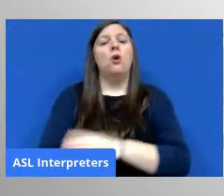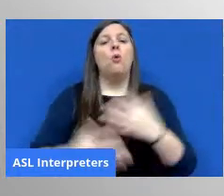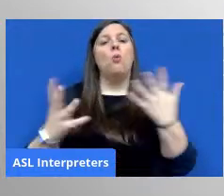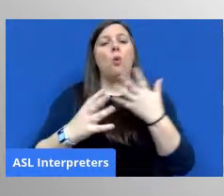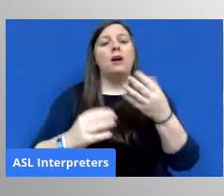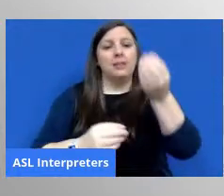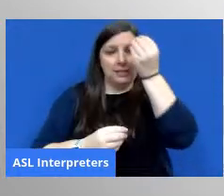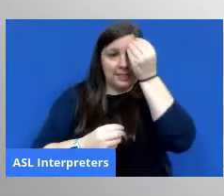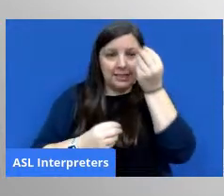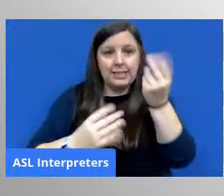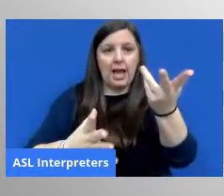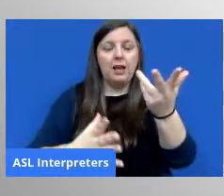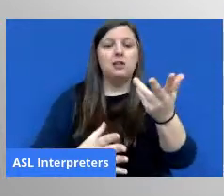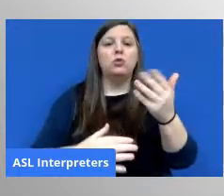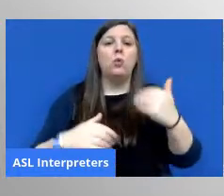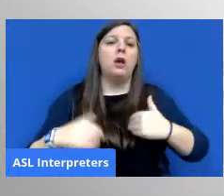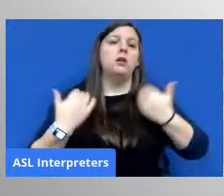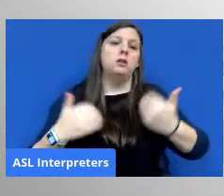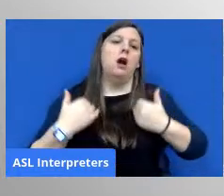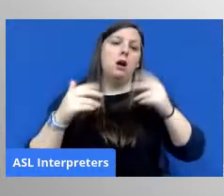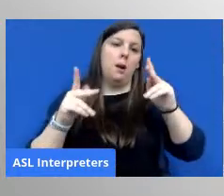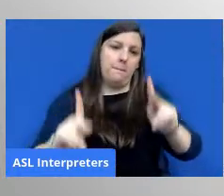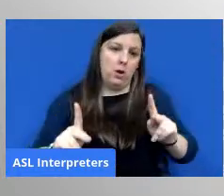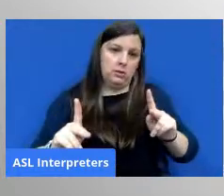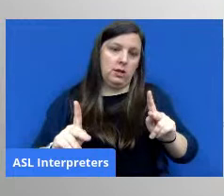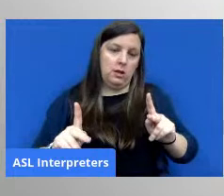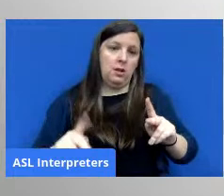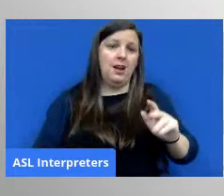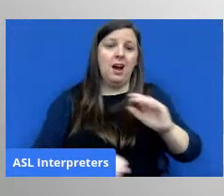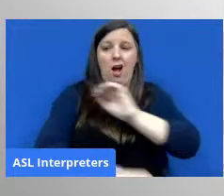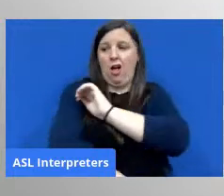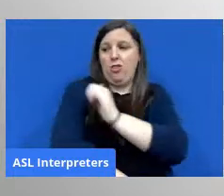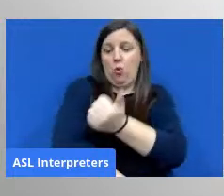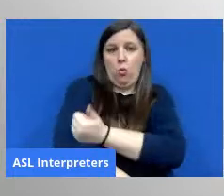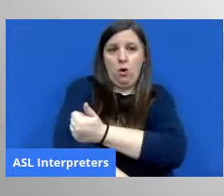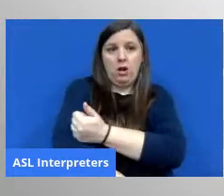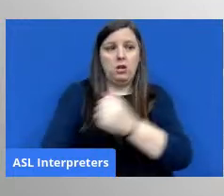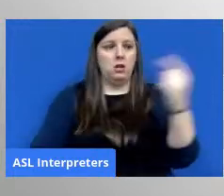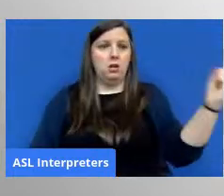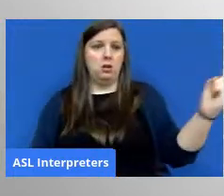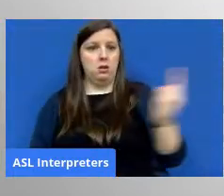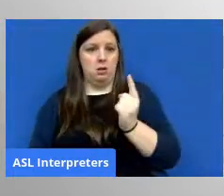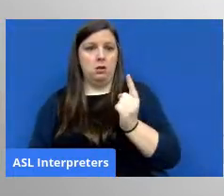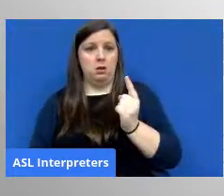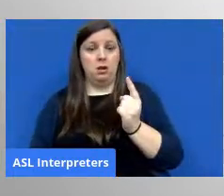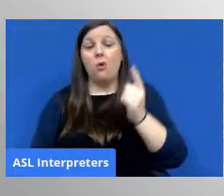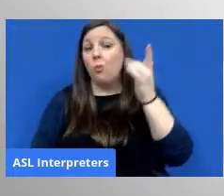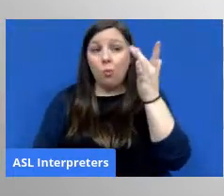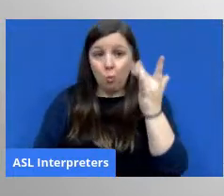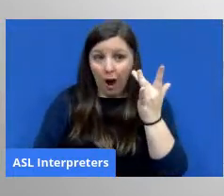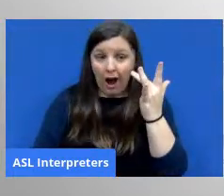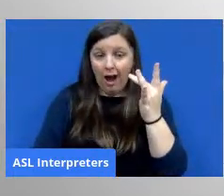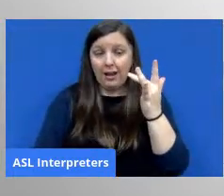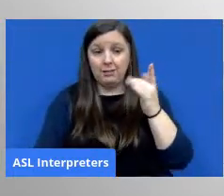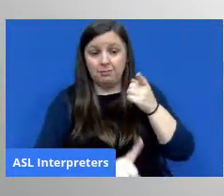person that authority comes in part because you have a sidearm.